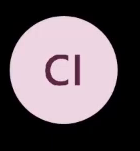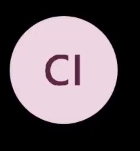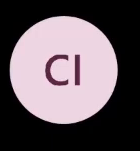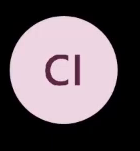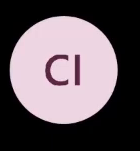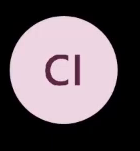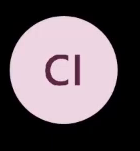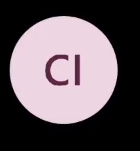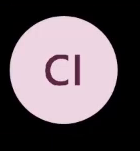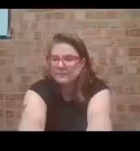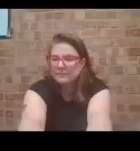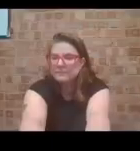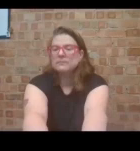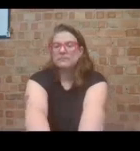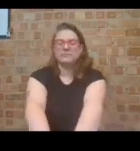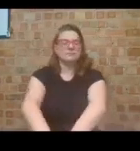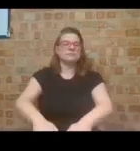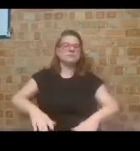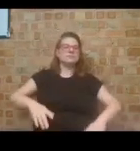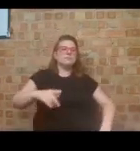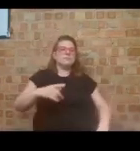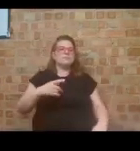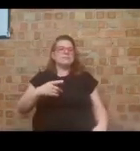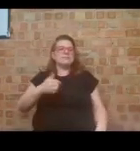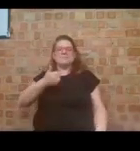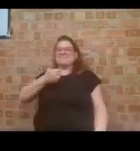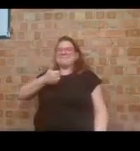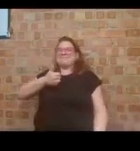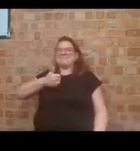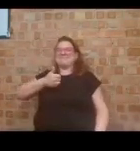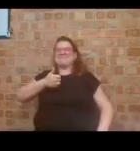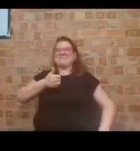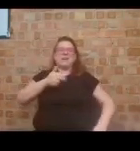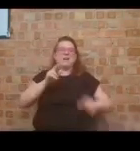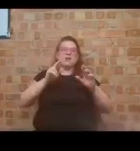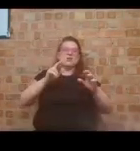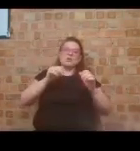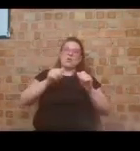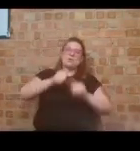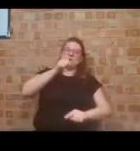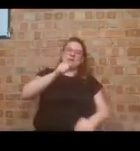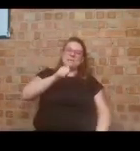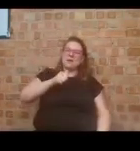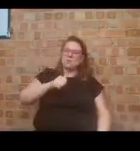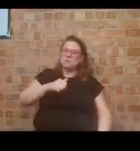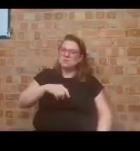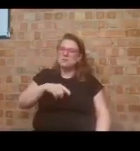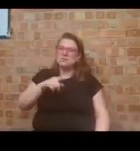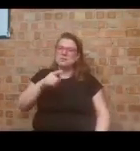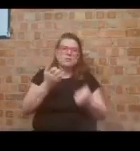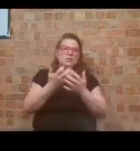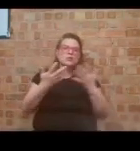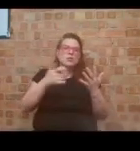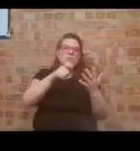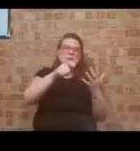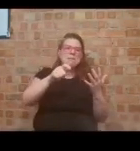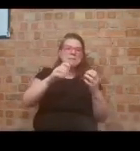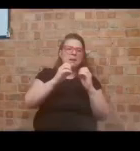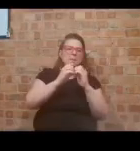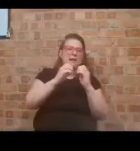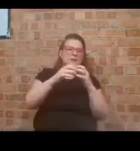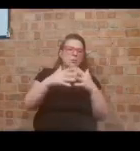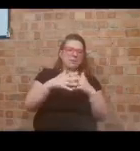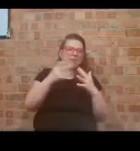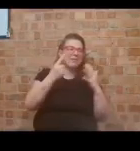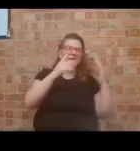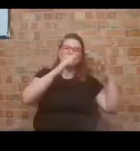this, and that is you can set it up so that you drag your finger around the keyboard, and then when you find the